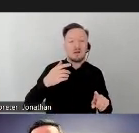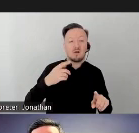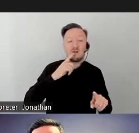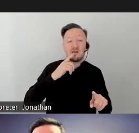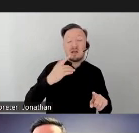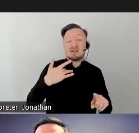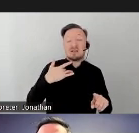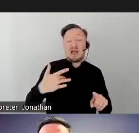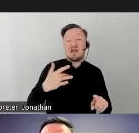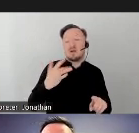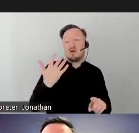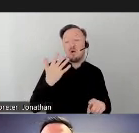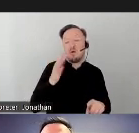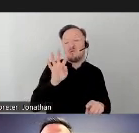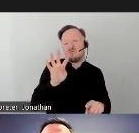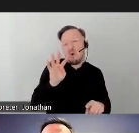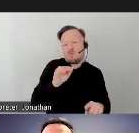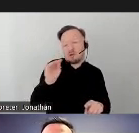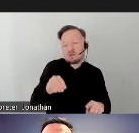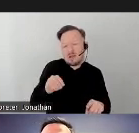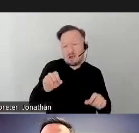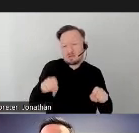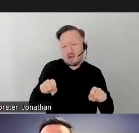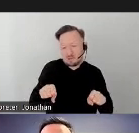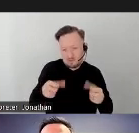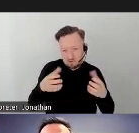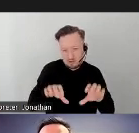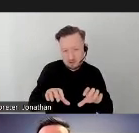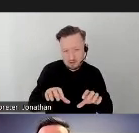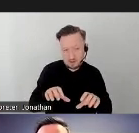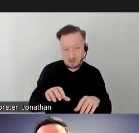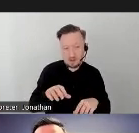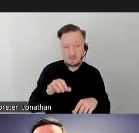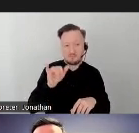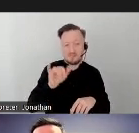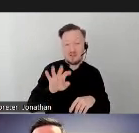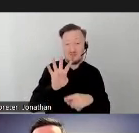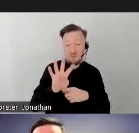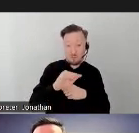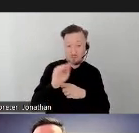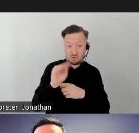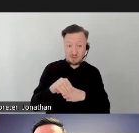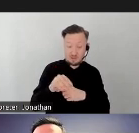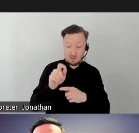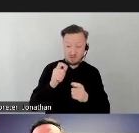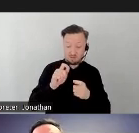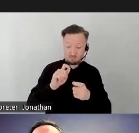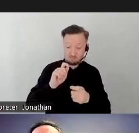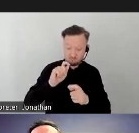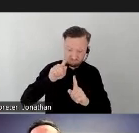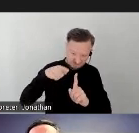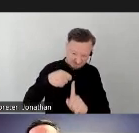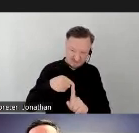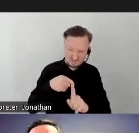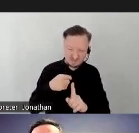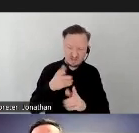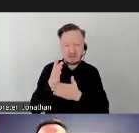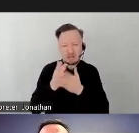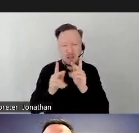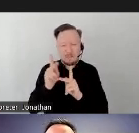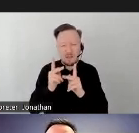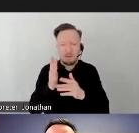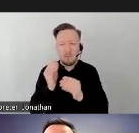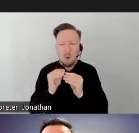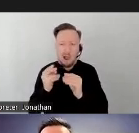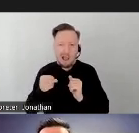around 4%. And this risk is a continuum. It's not a fixed yes/no number. So some people will have a slightly higher risk and some